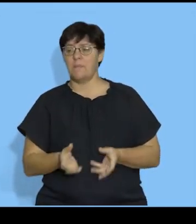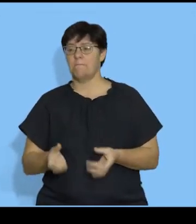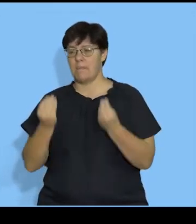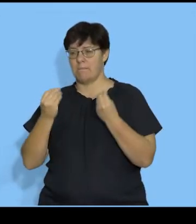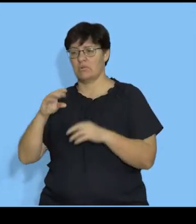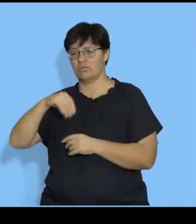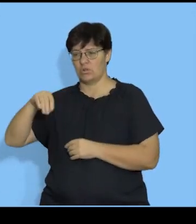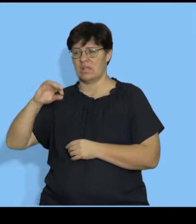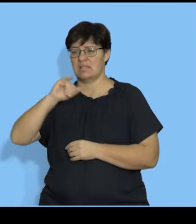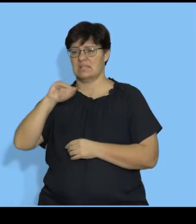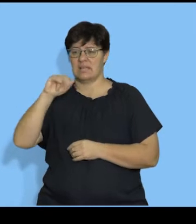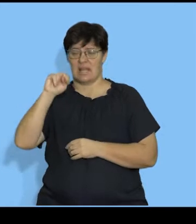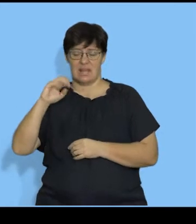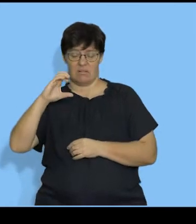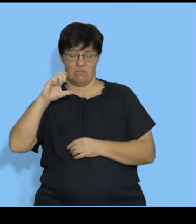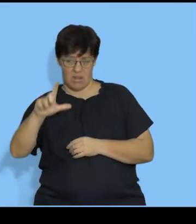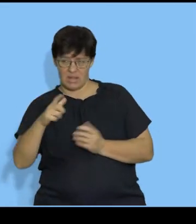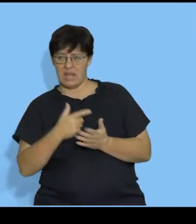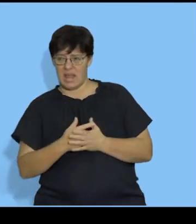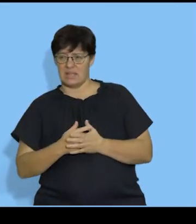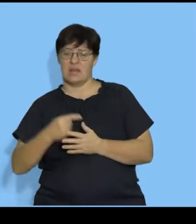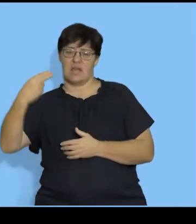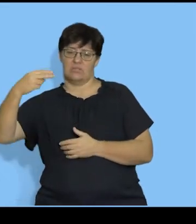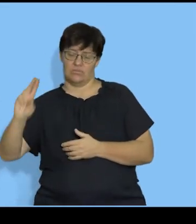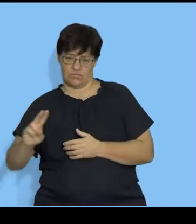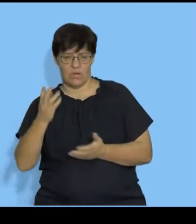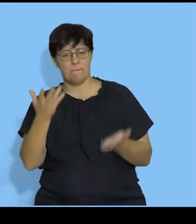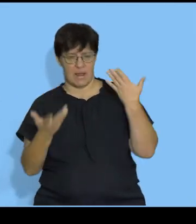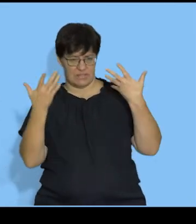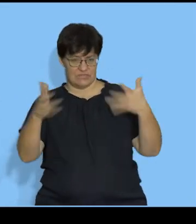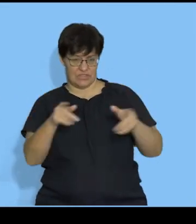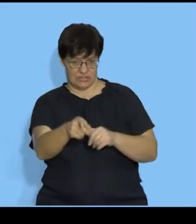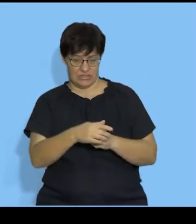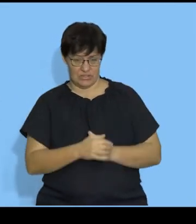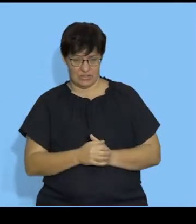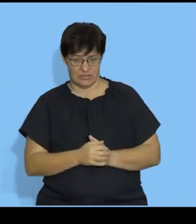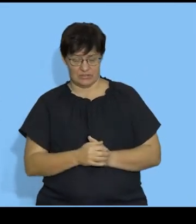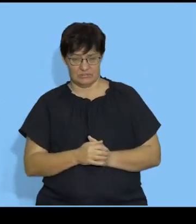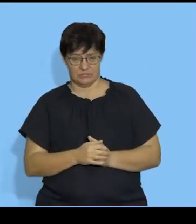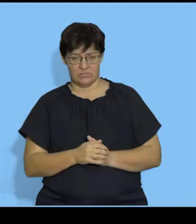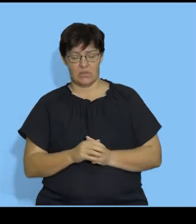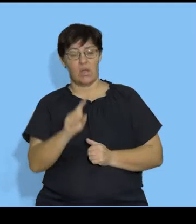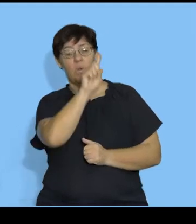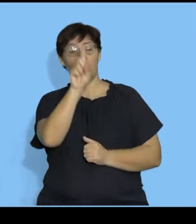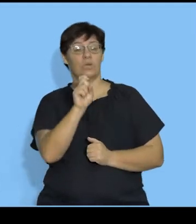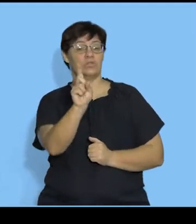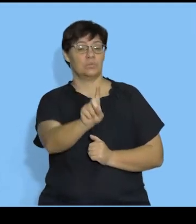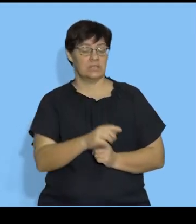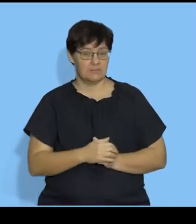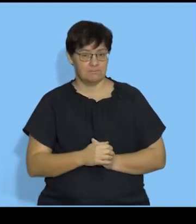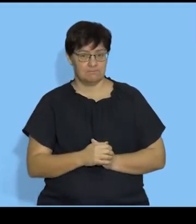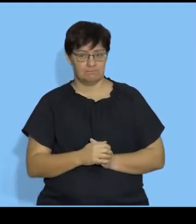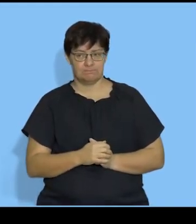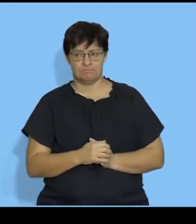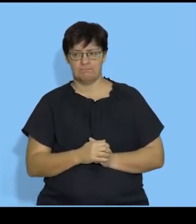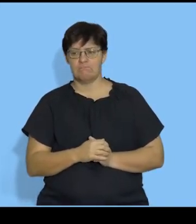and hydrogen. So the reaction has already been balanced for us. Now the question that we can put across at this point in time is,